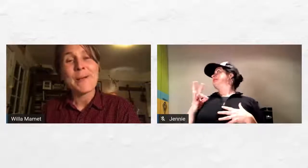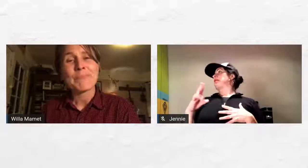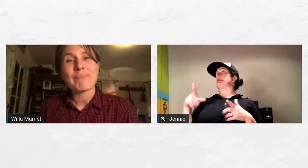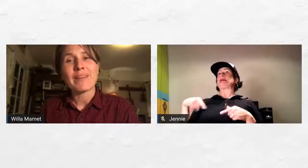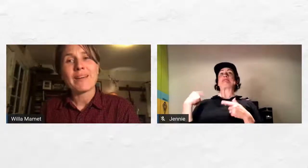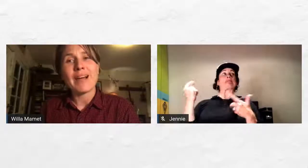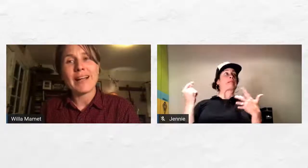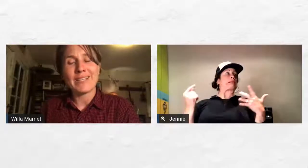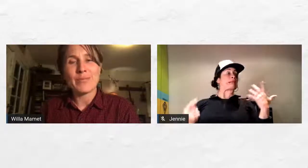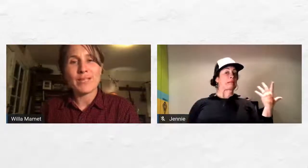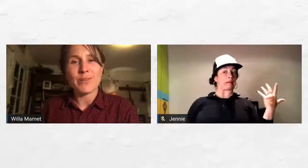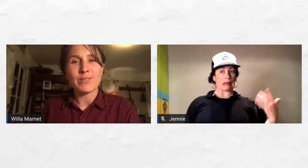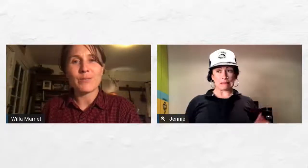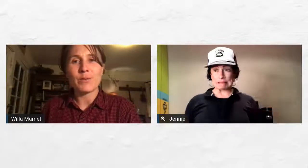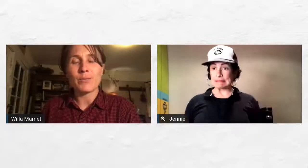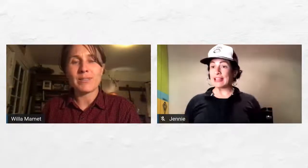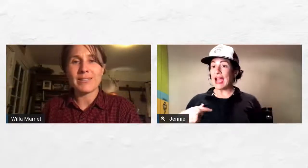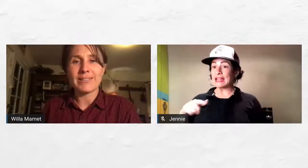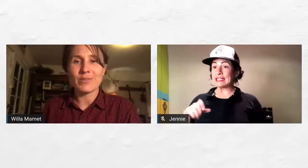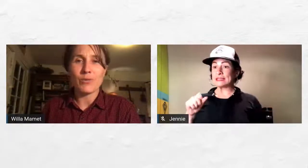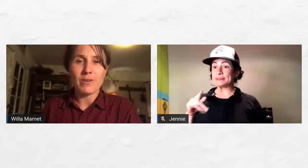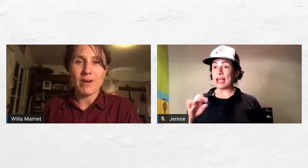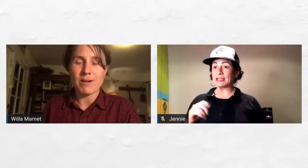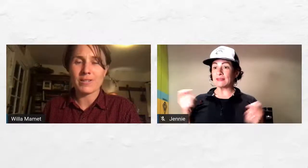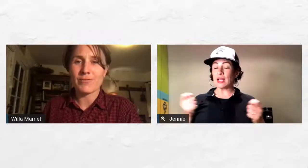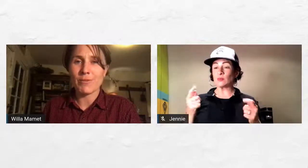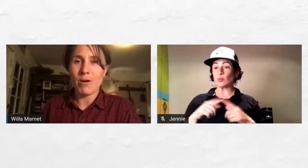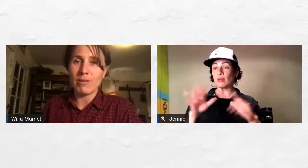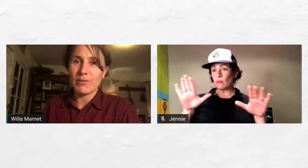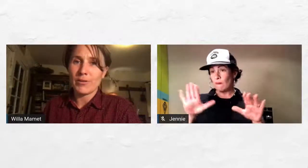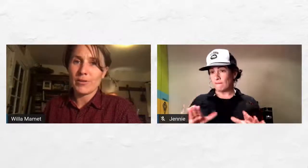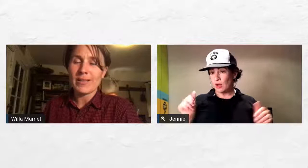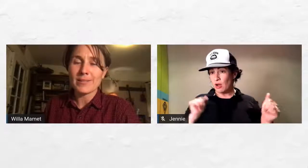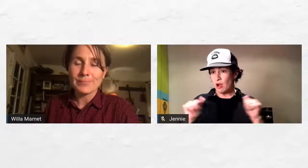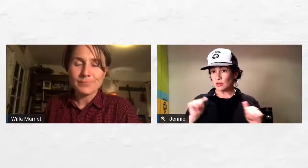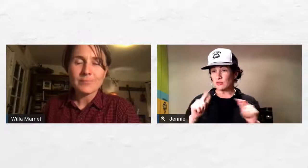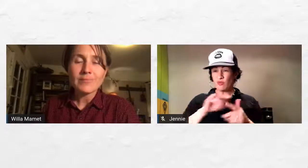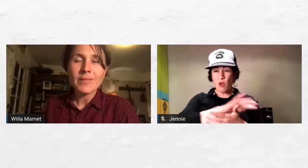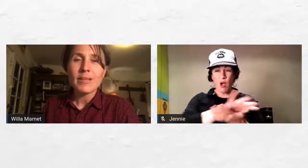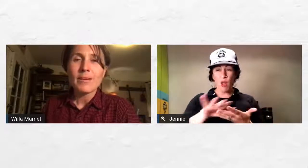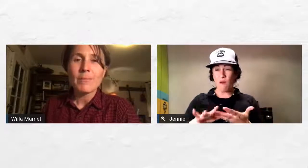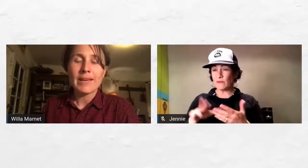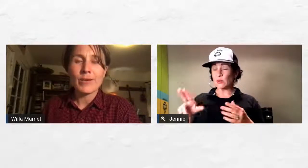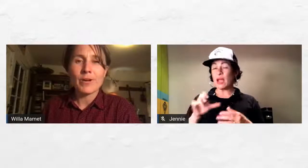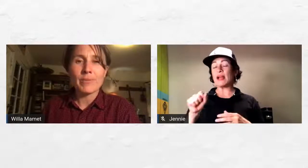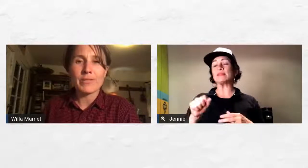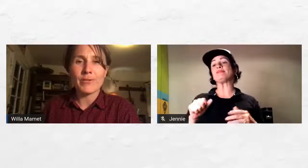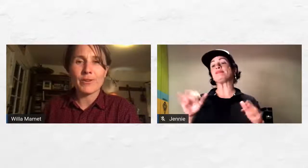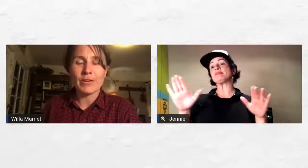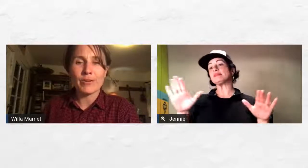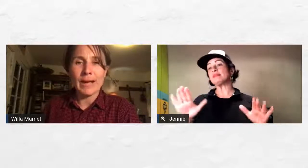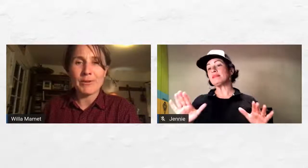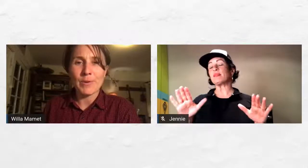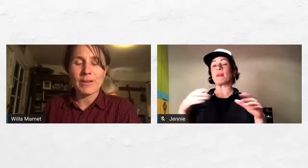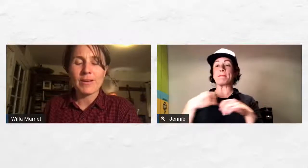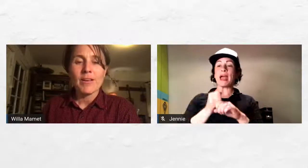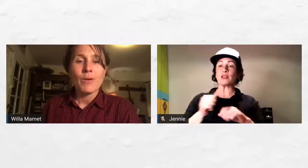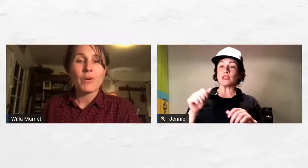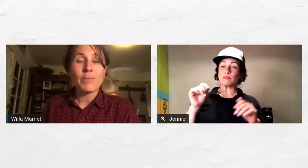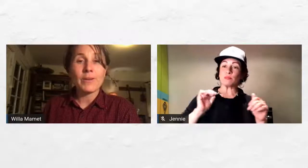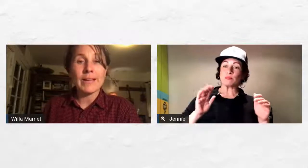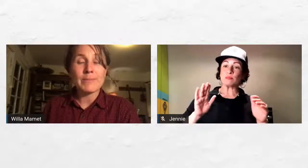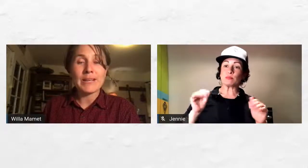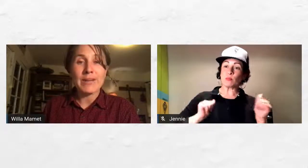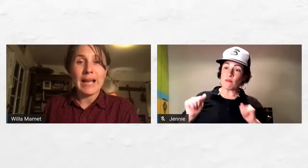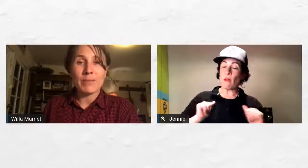monthly I Need Space Festival with 6 extraordinary artists from all over the US, making queer music for you, everyone. We're